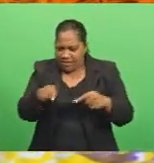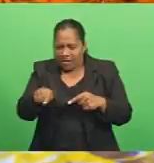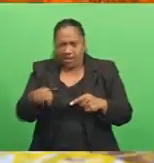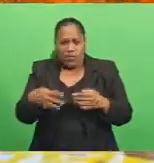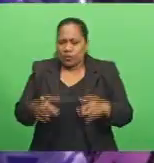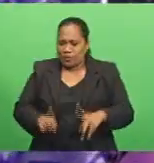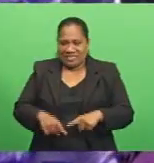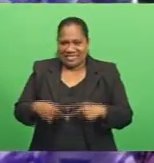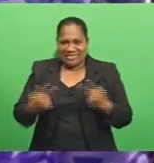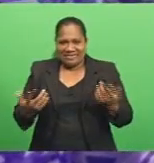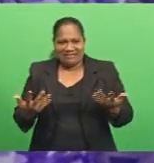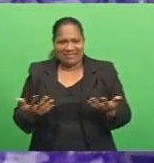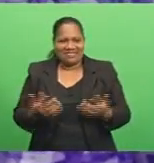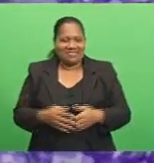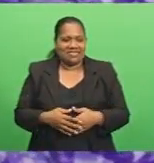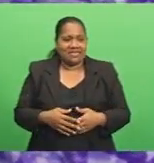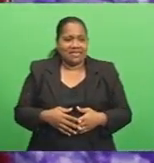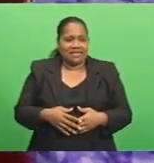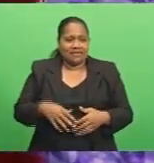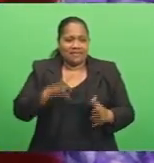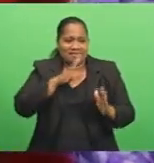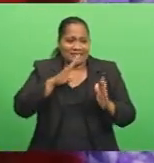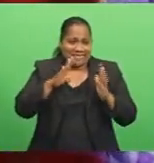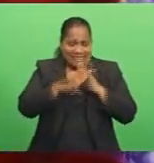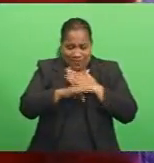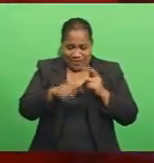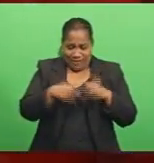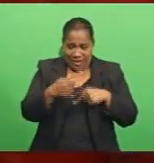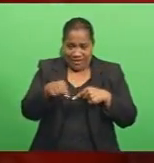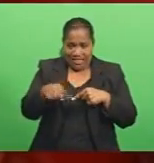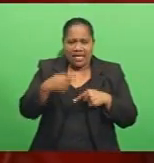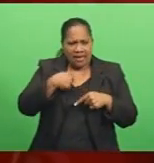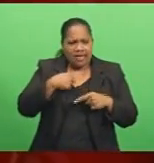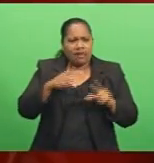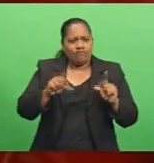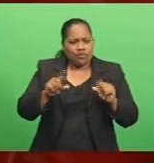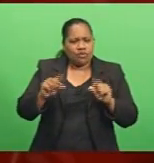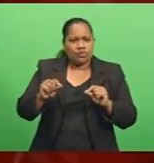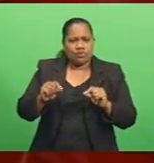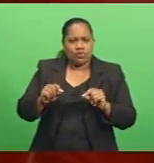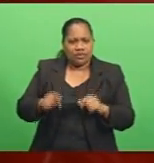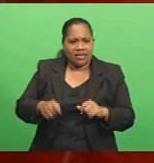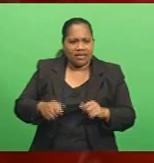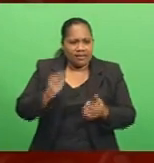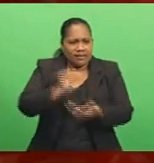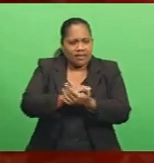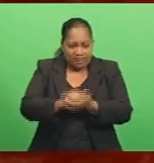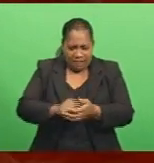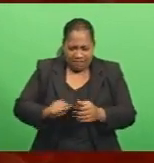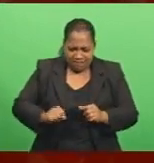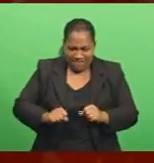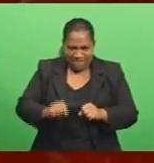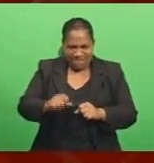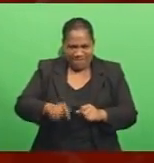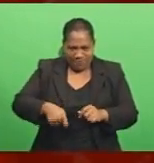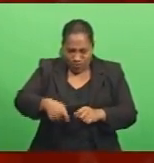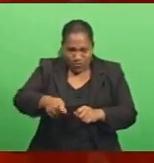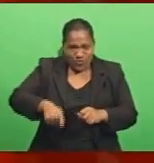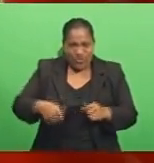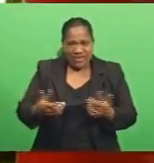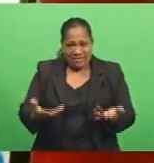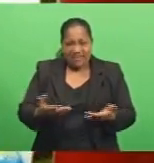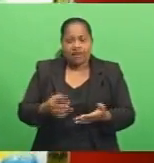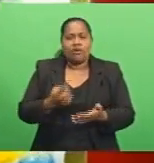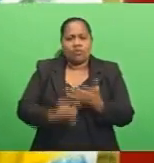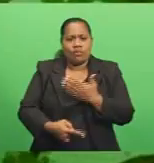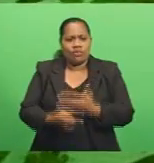secret about this Nahuto product is that I do hand print, board printing, which is